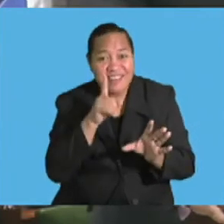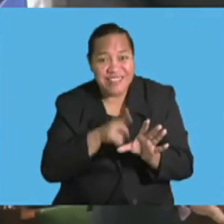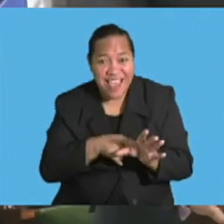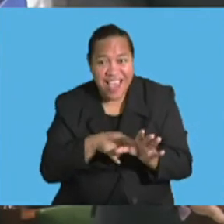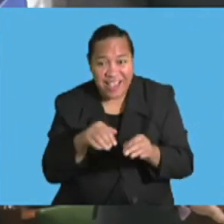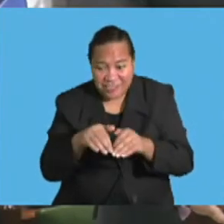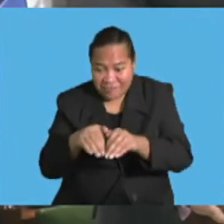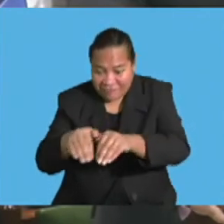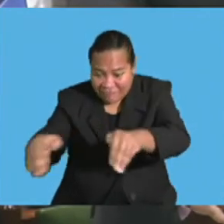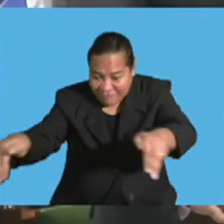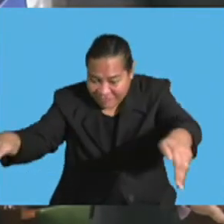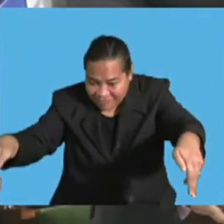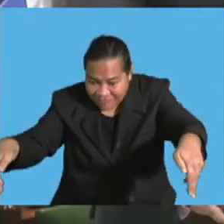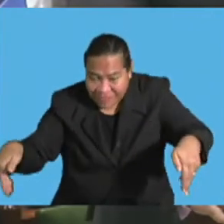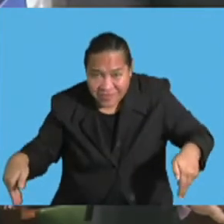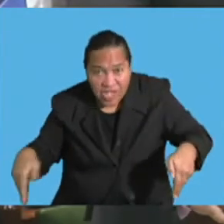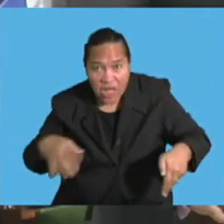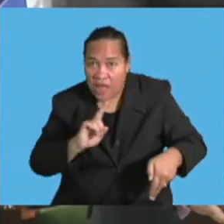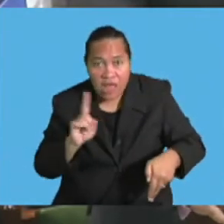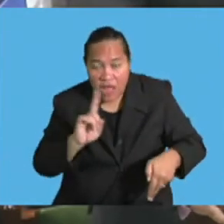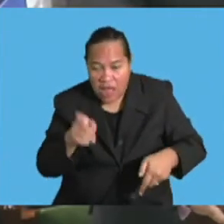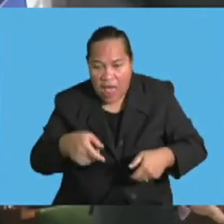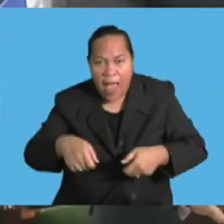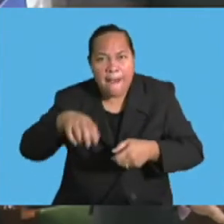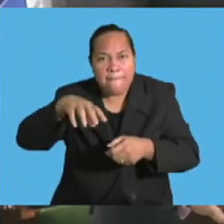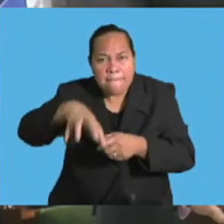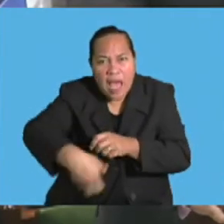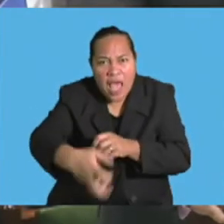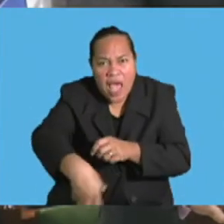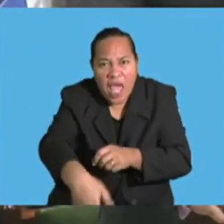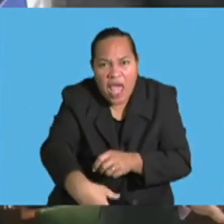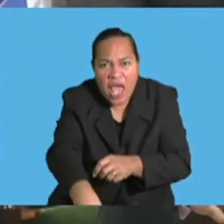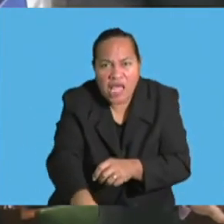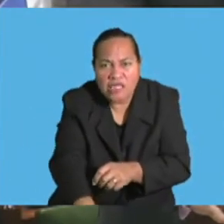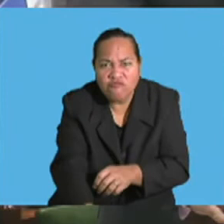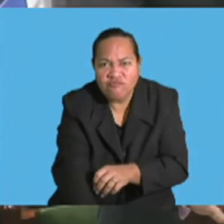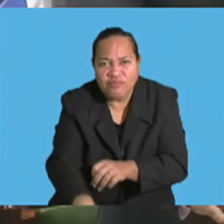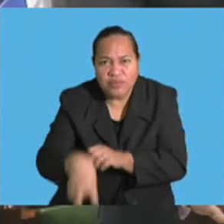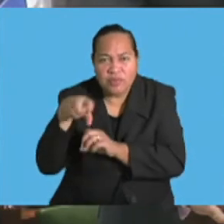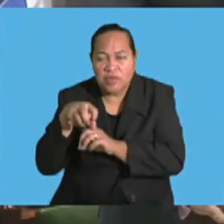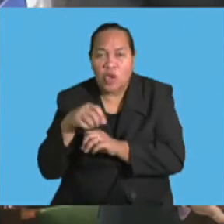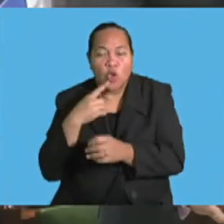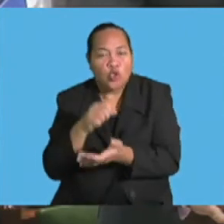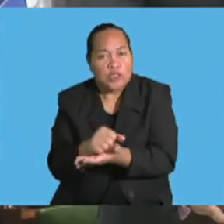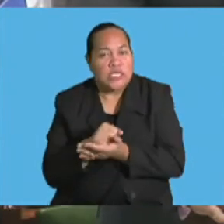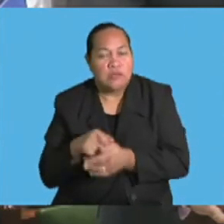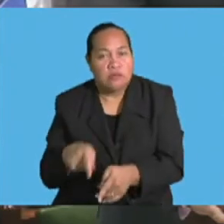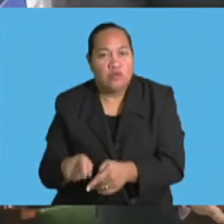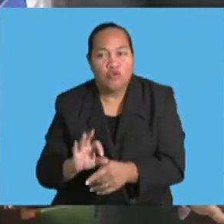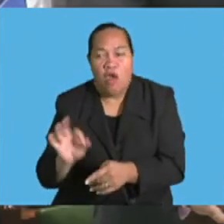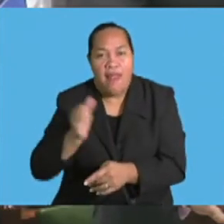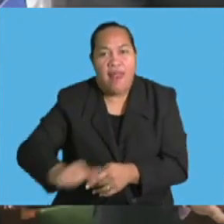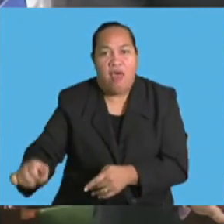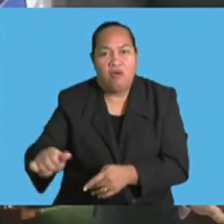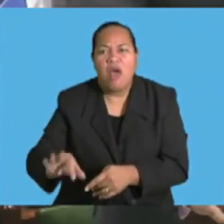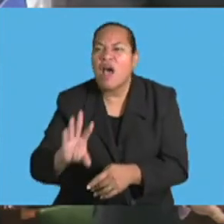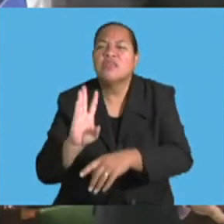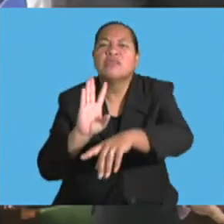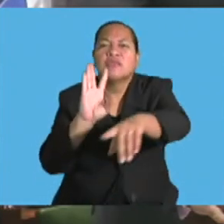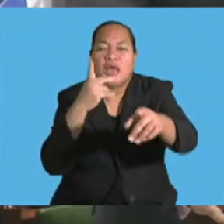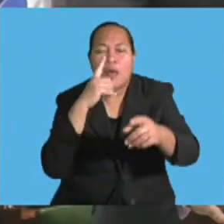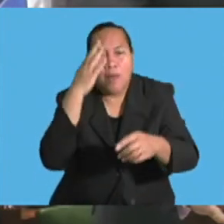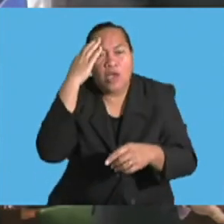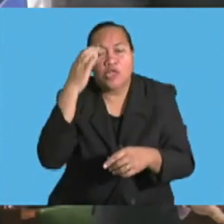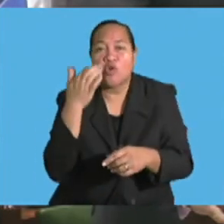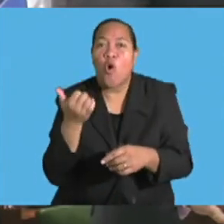on seabed mining from 2020 to 2030. This, as we know, some Pacific Island countries have actually given out licenses for this already. This